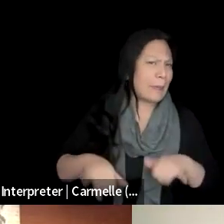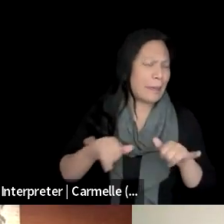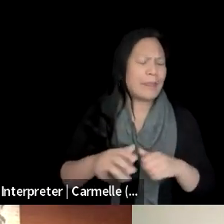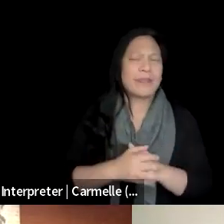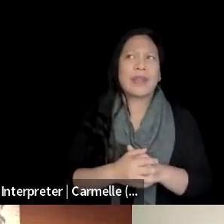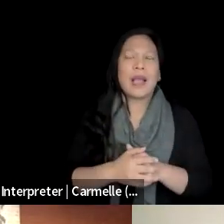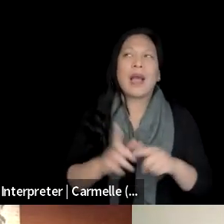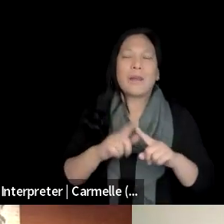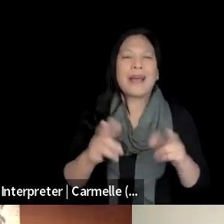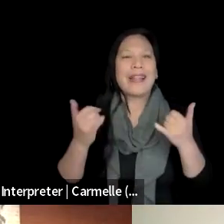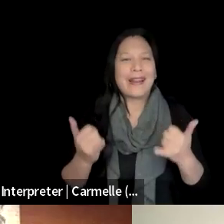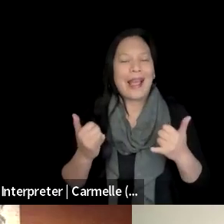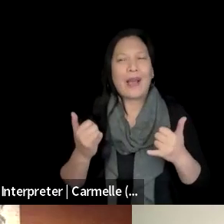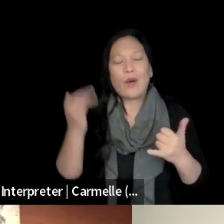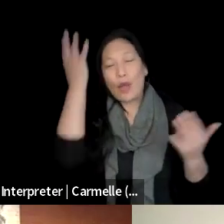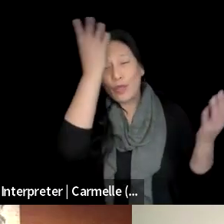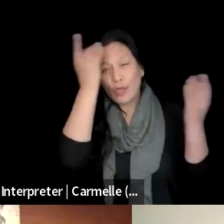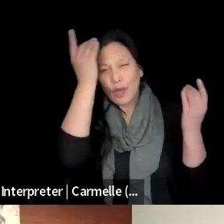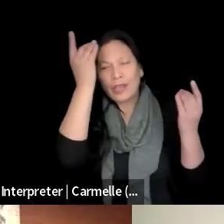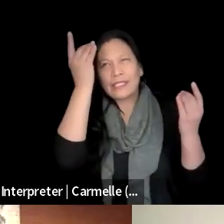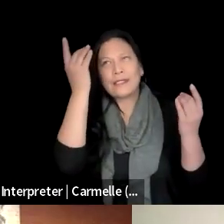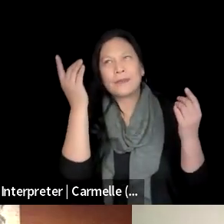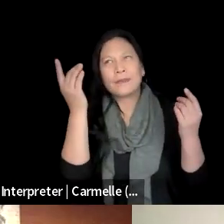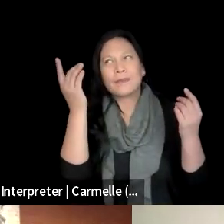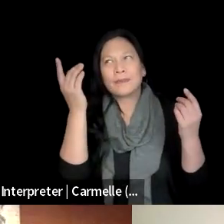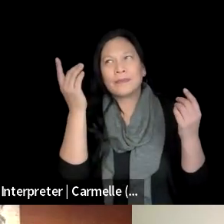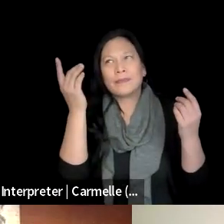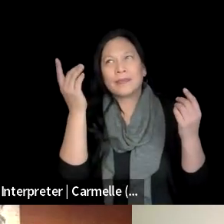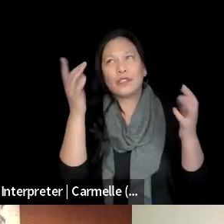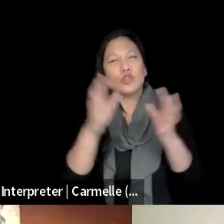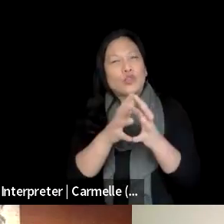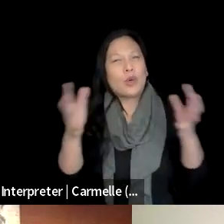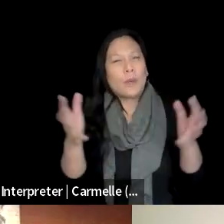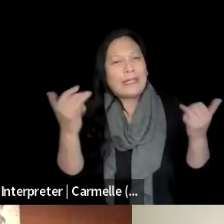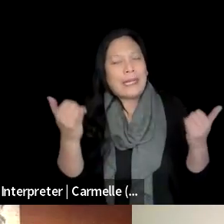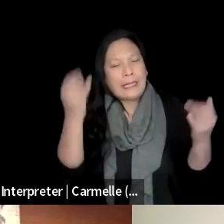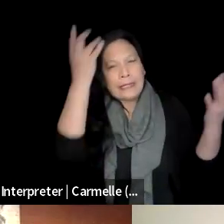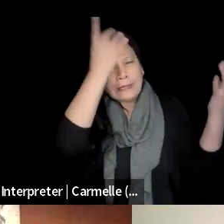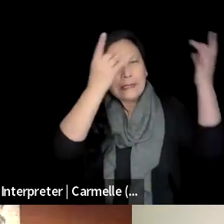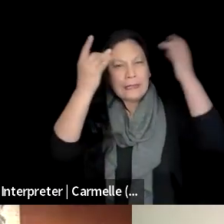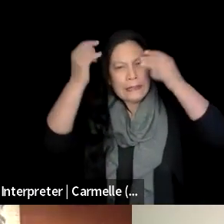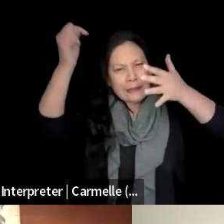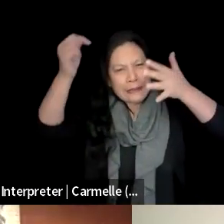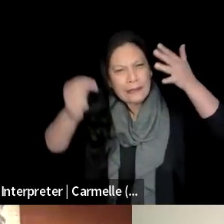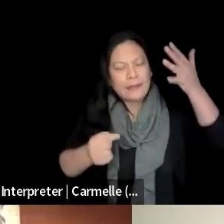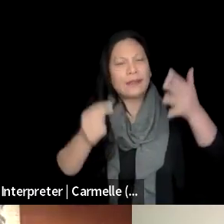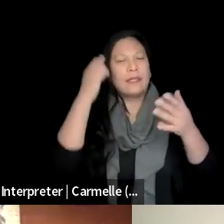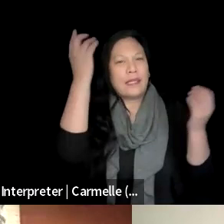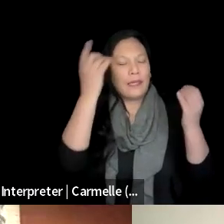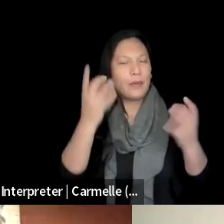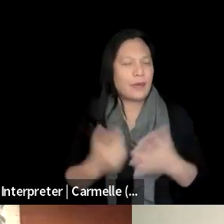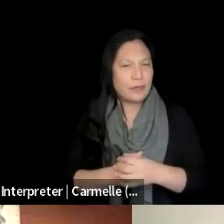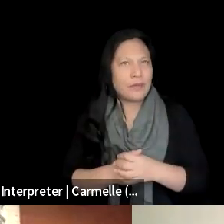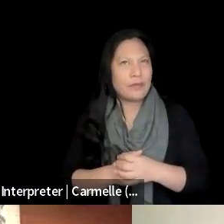more in our minds, and I feel like there's so much to digest about that passage of time